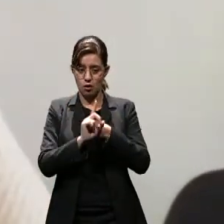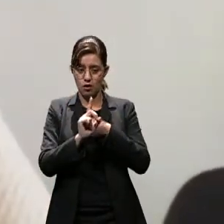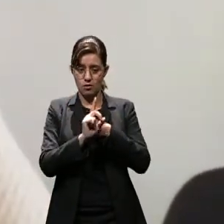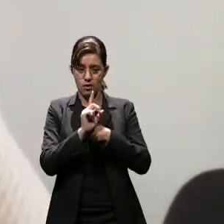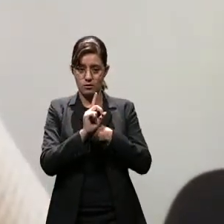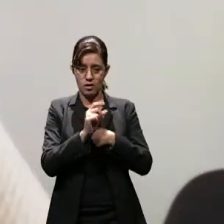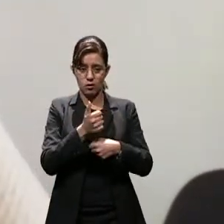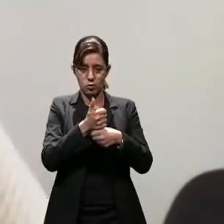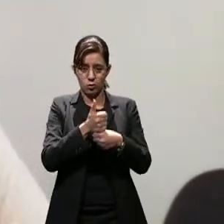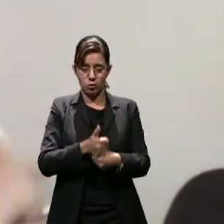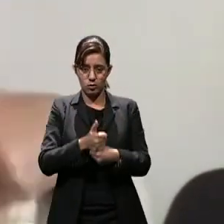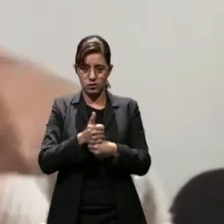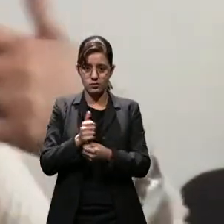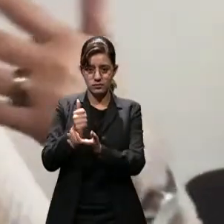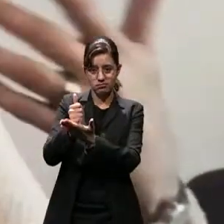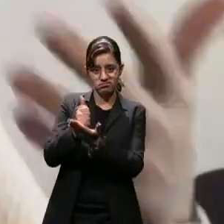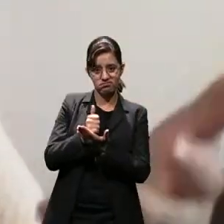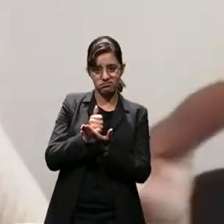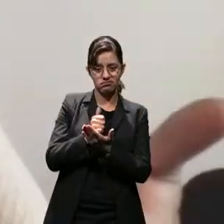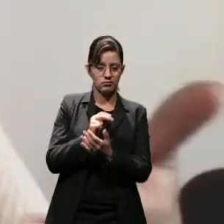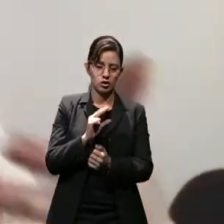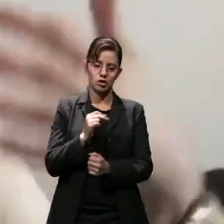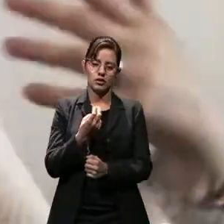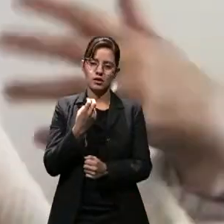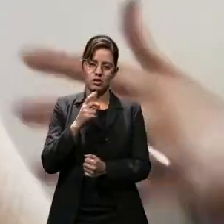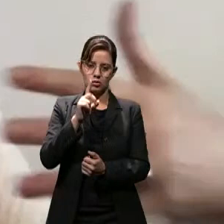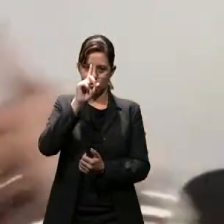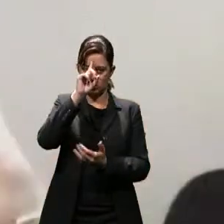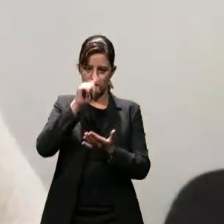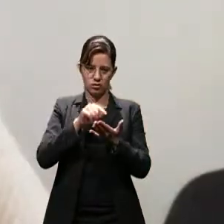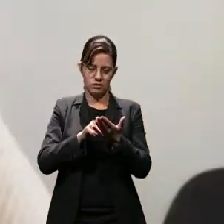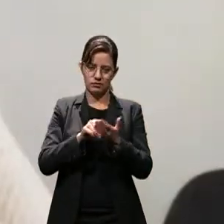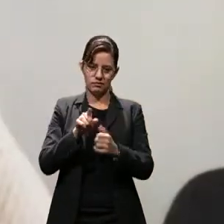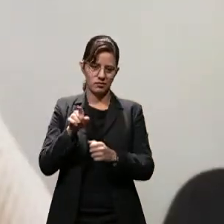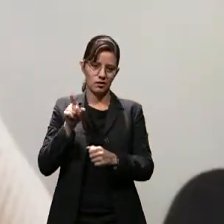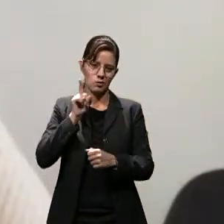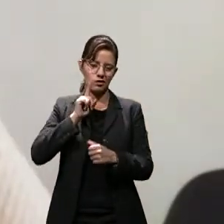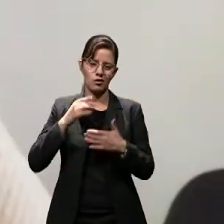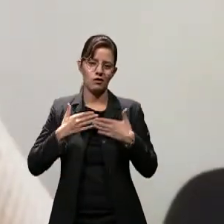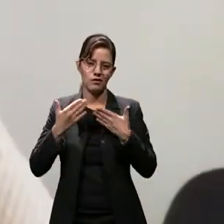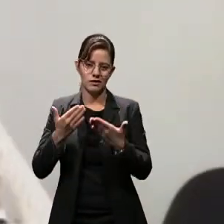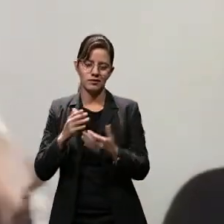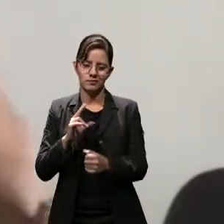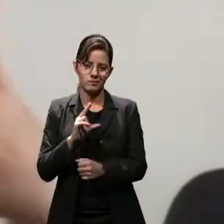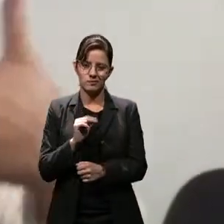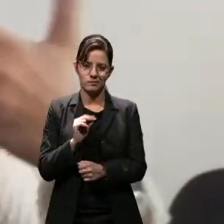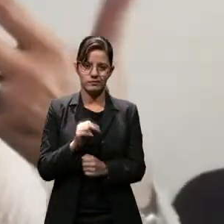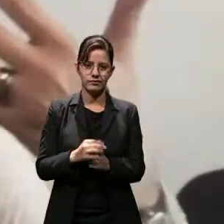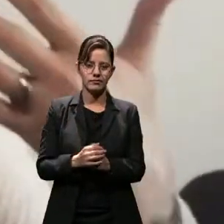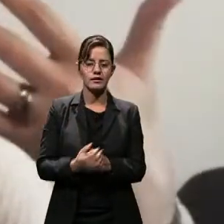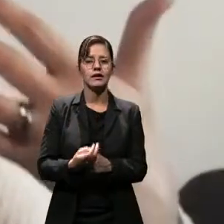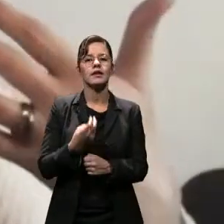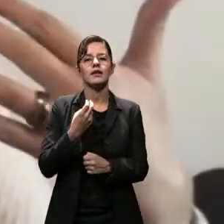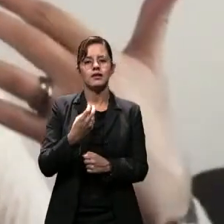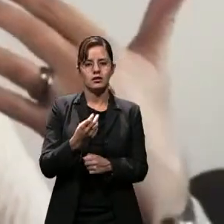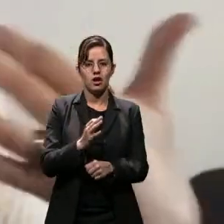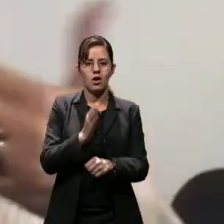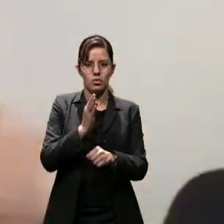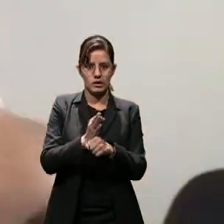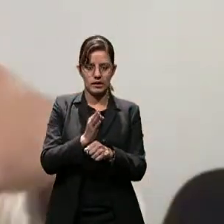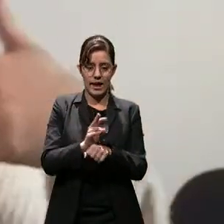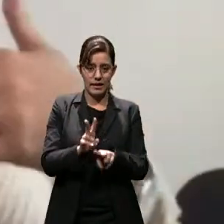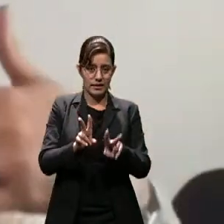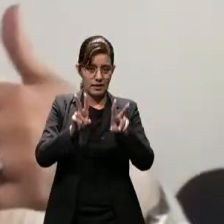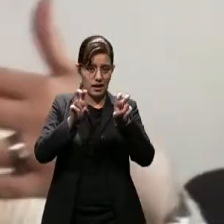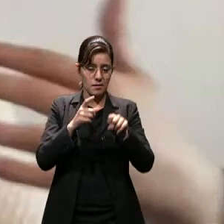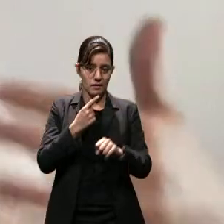complaint. So we are, of course, in a context of a greater visibilization of the phenomenon, even though all these